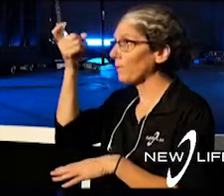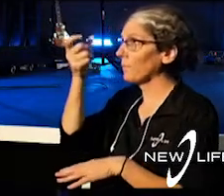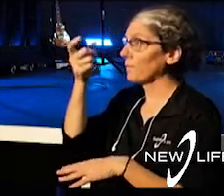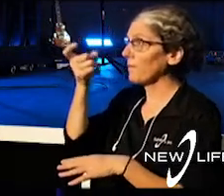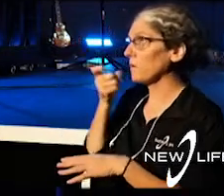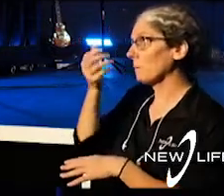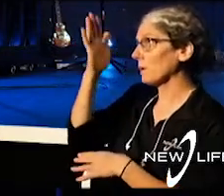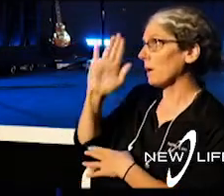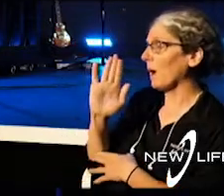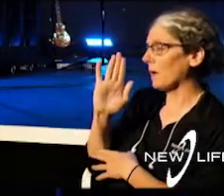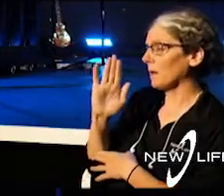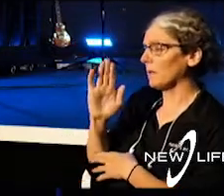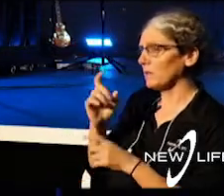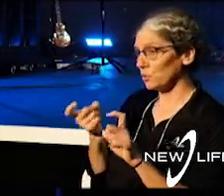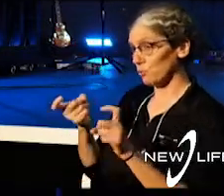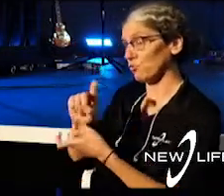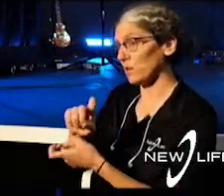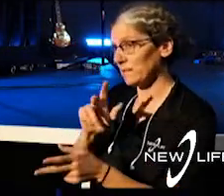love people.